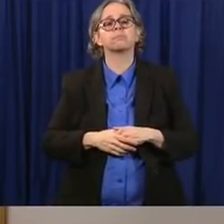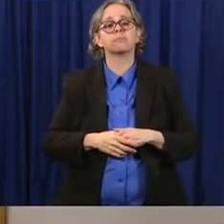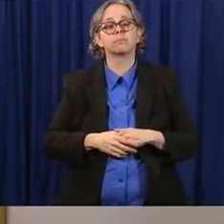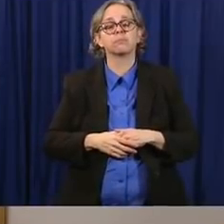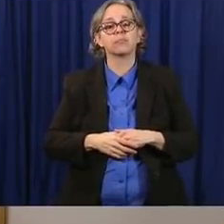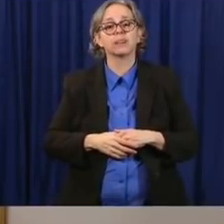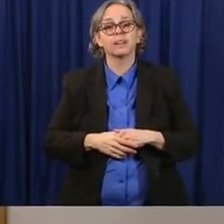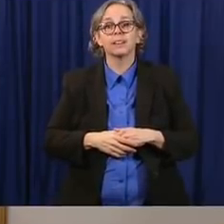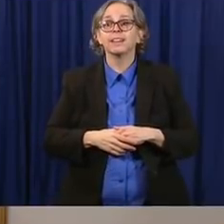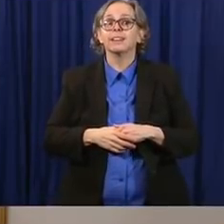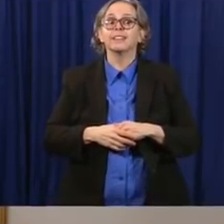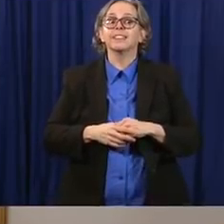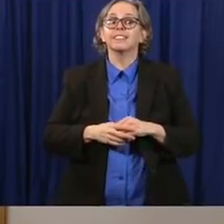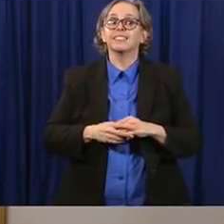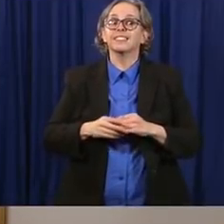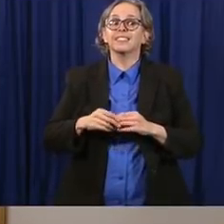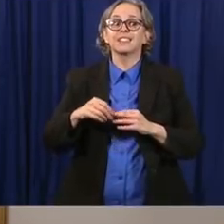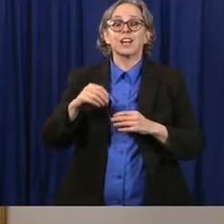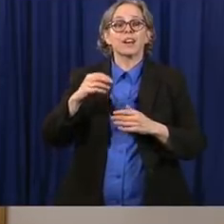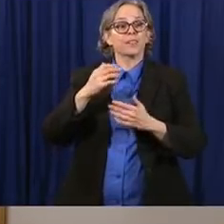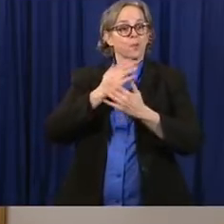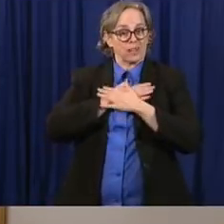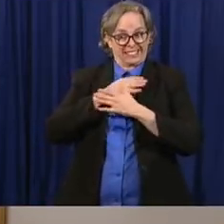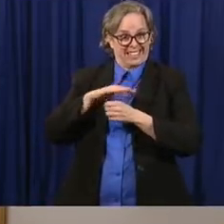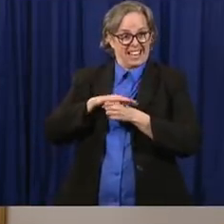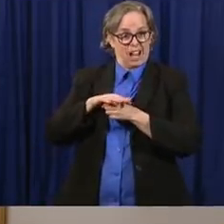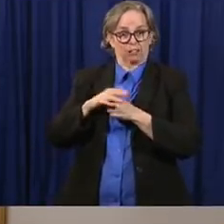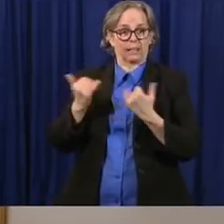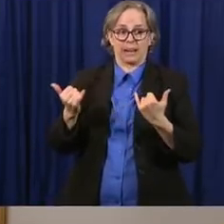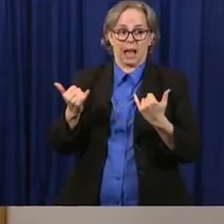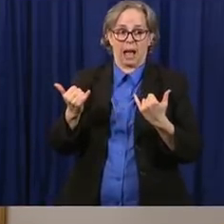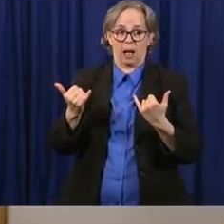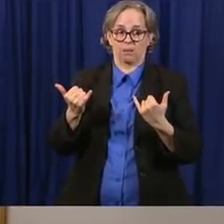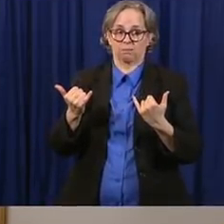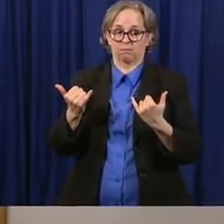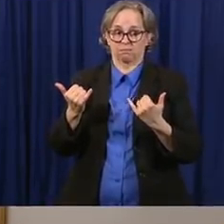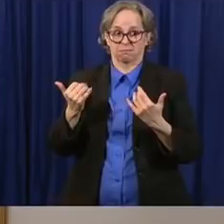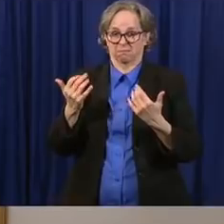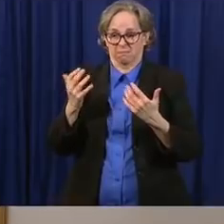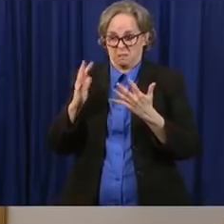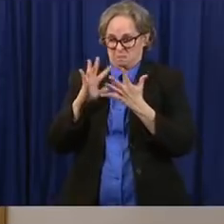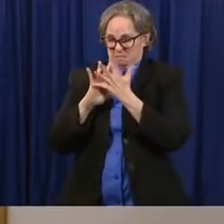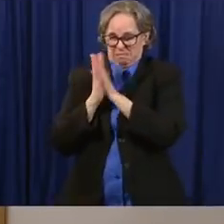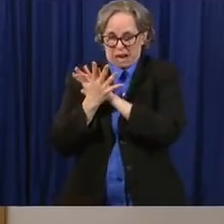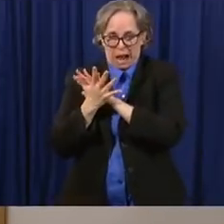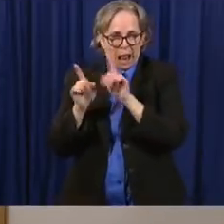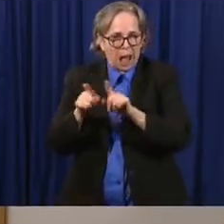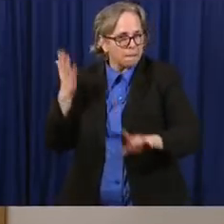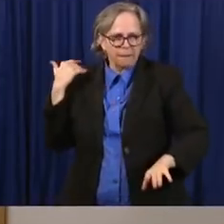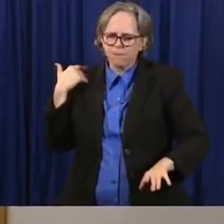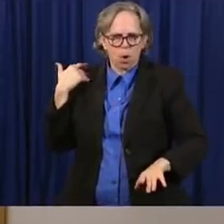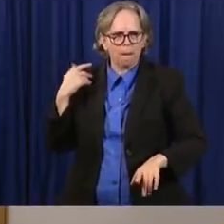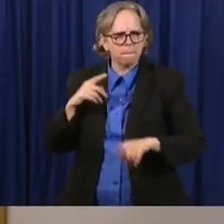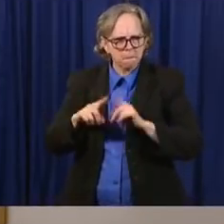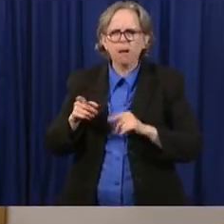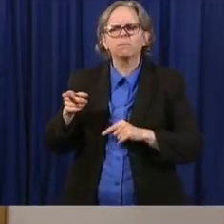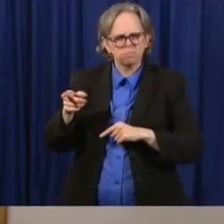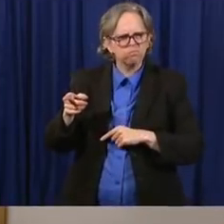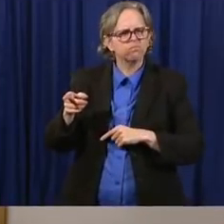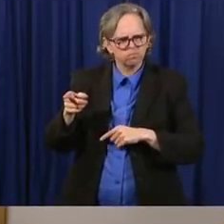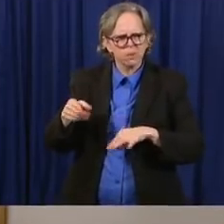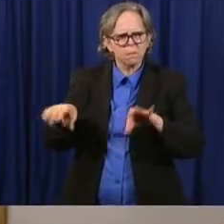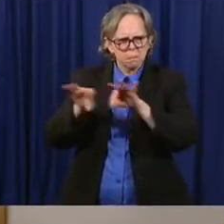Our rest areas certainly are not as crowded as they have been in the past, but it is important that our truck drivers and